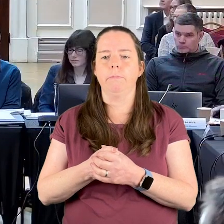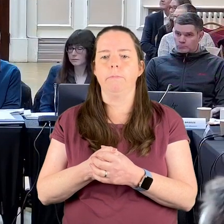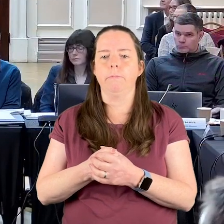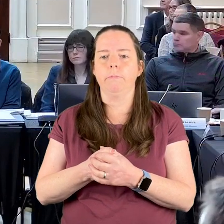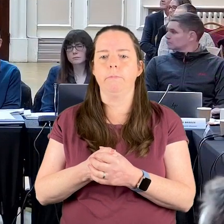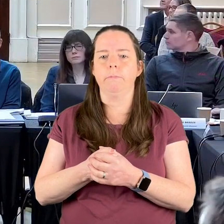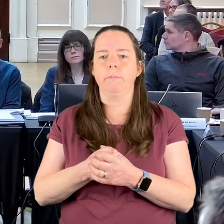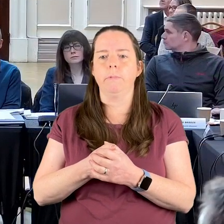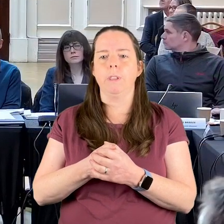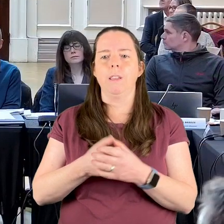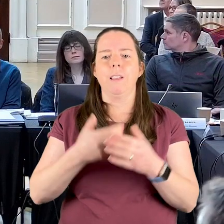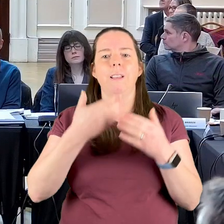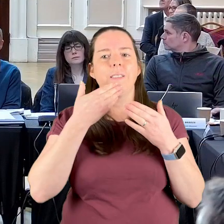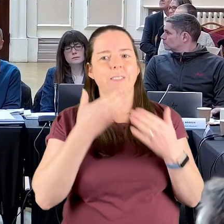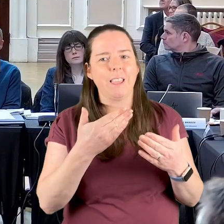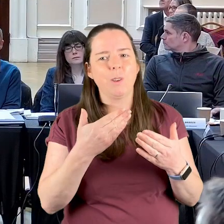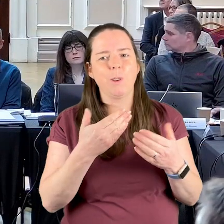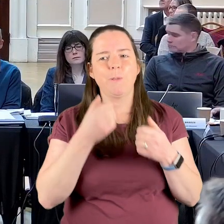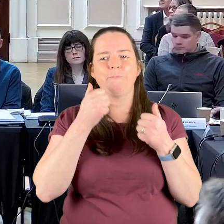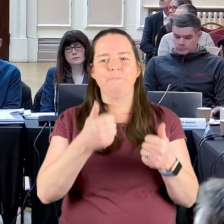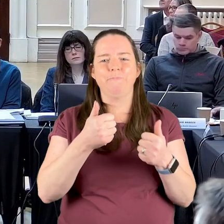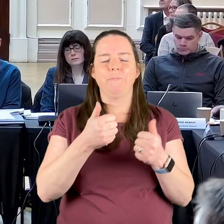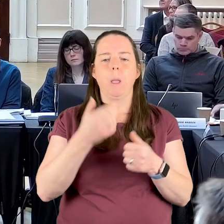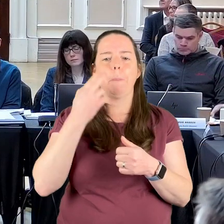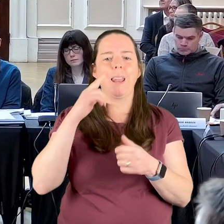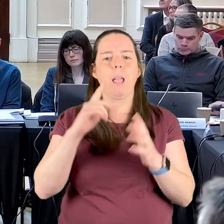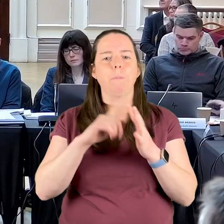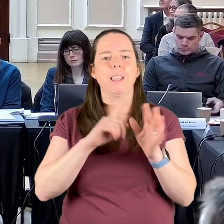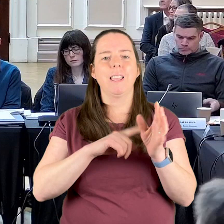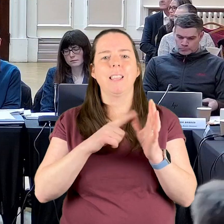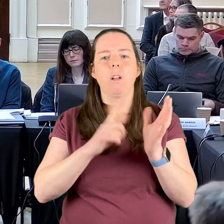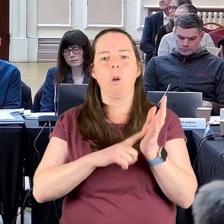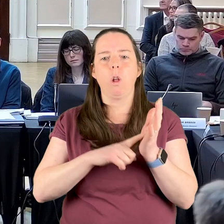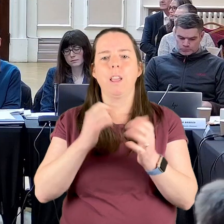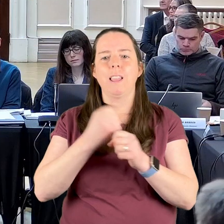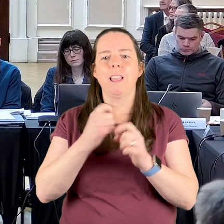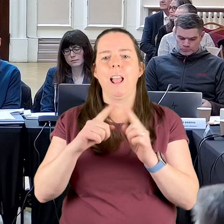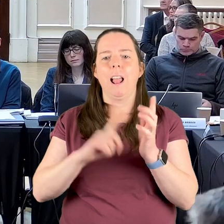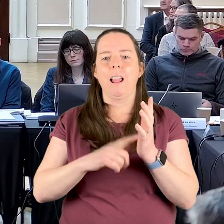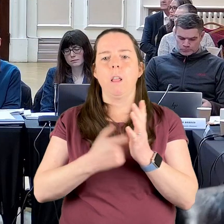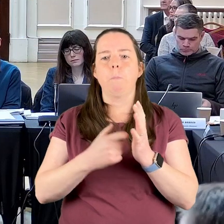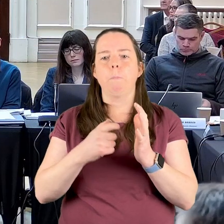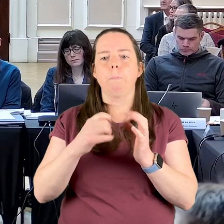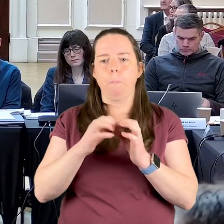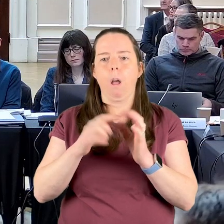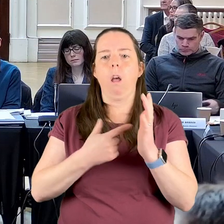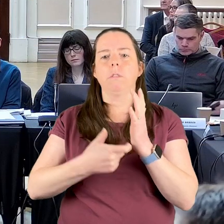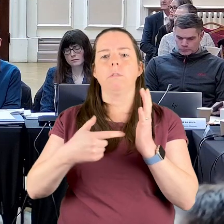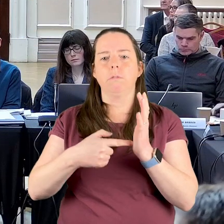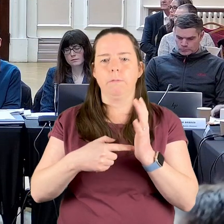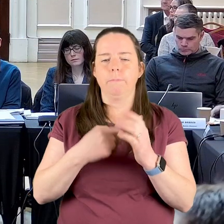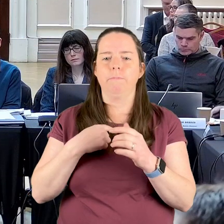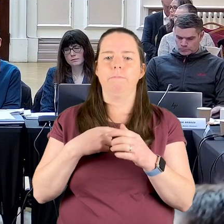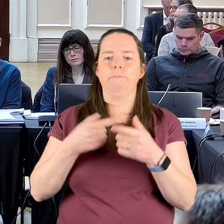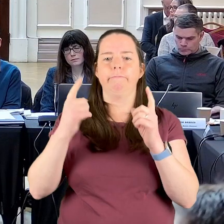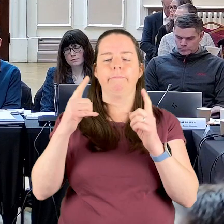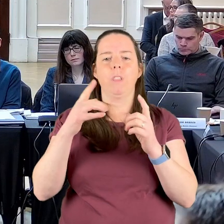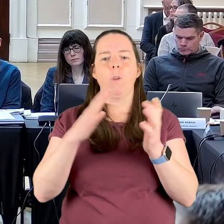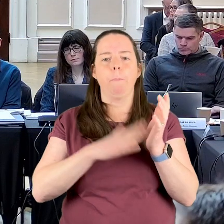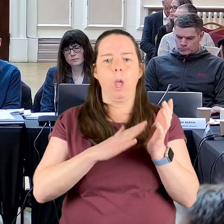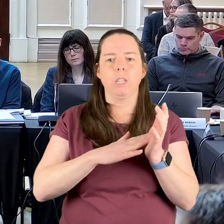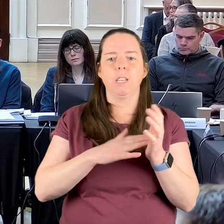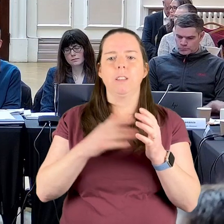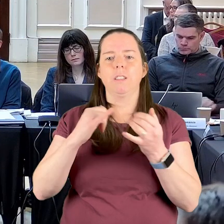Let's give you a microphone so everyone can hear you. Thank you very much, so you can hear me better. My name is Ail Gelbert. I'm the chair of the local optical committee for Merton, Sutton